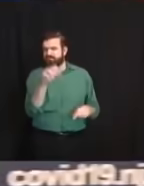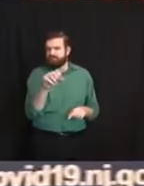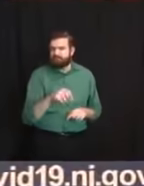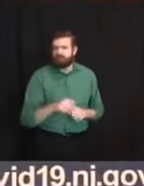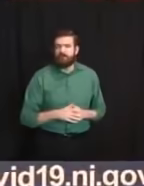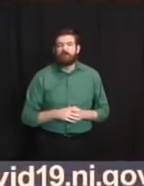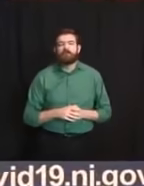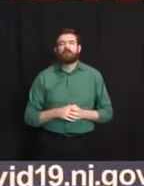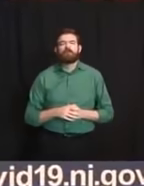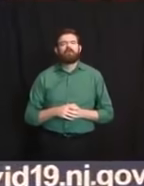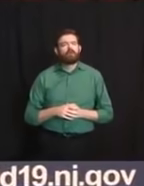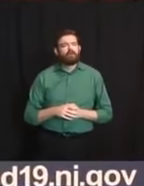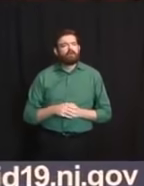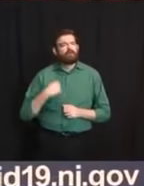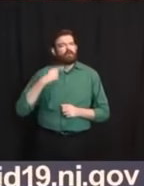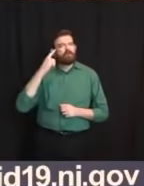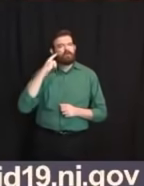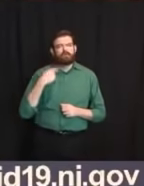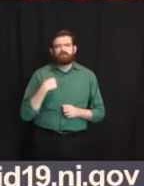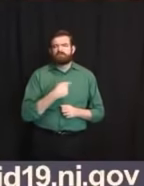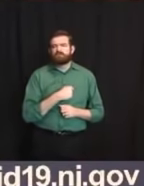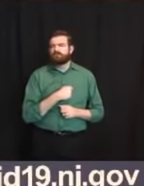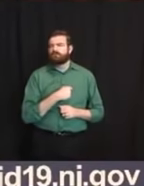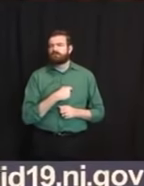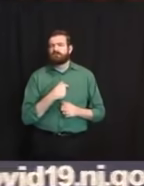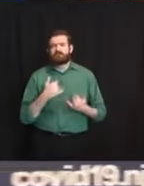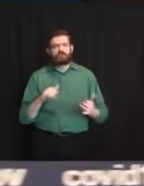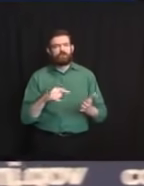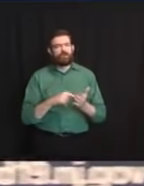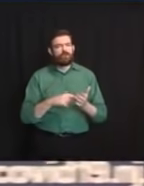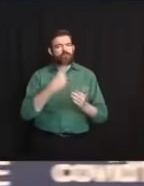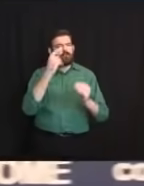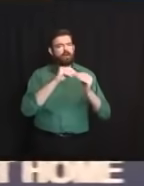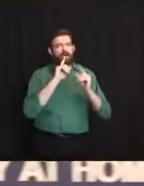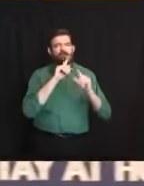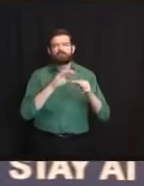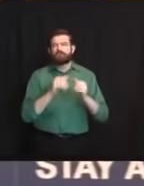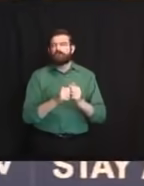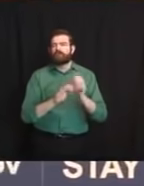of the developmental centers. We had a meeting